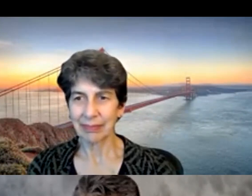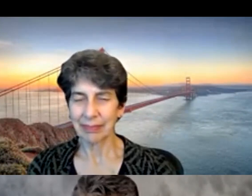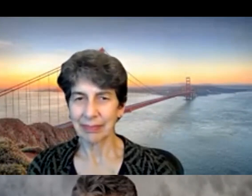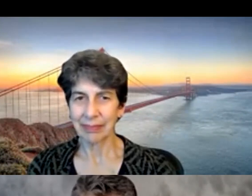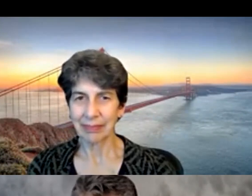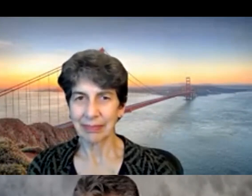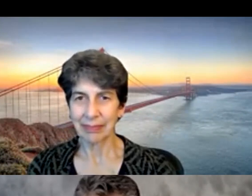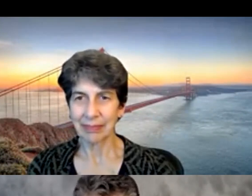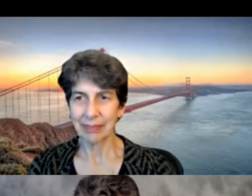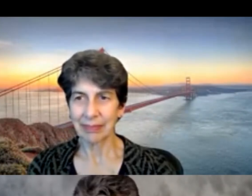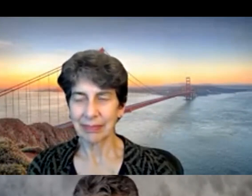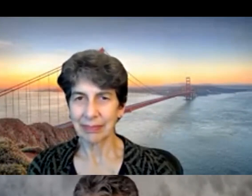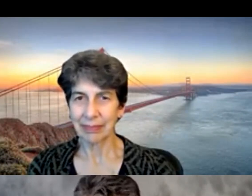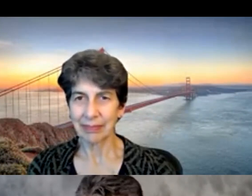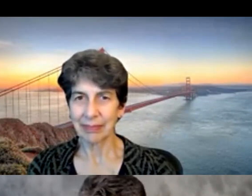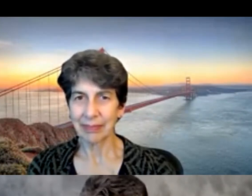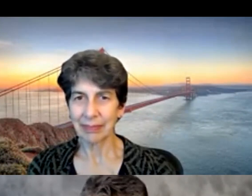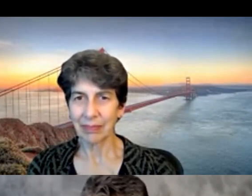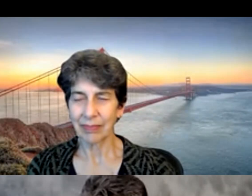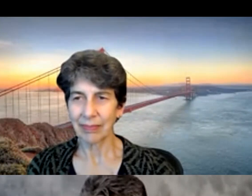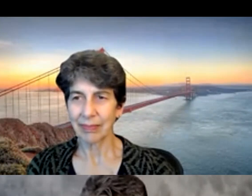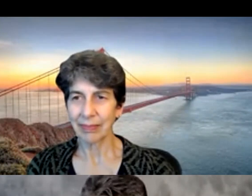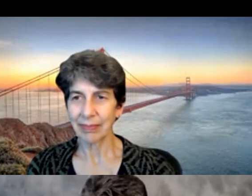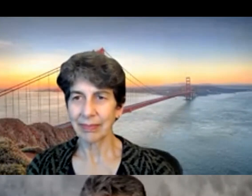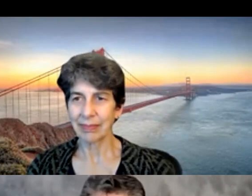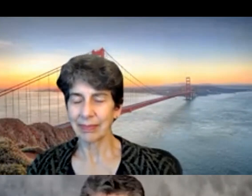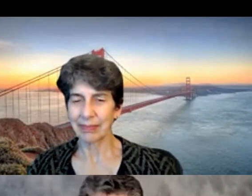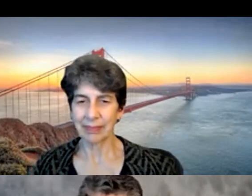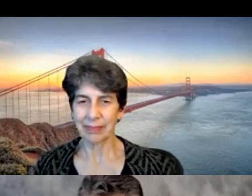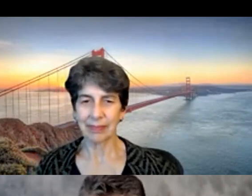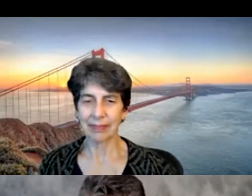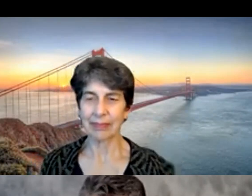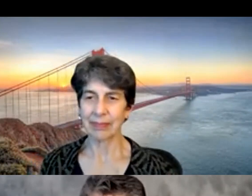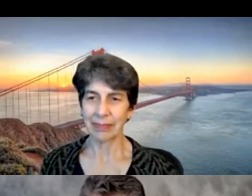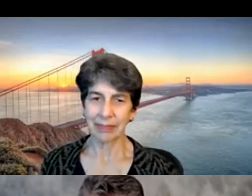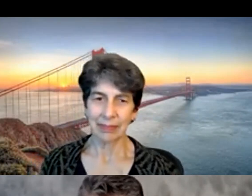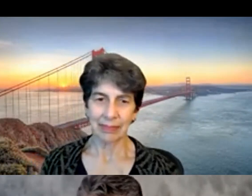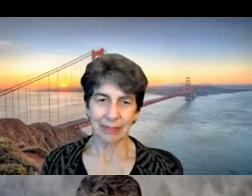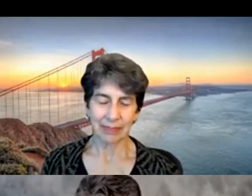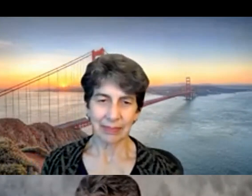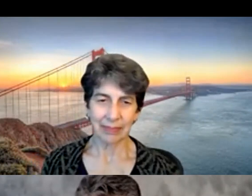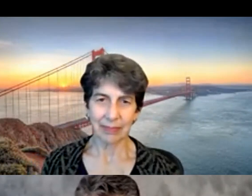comments only. If you have questions for anyone today, you can go ahead and email that